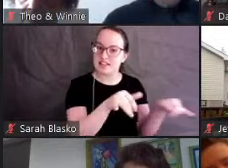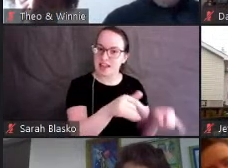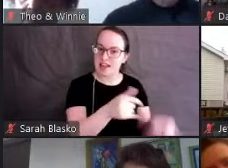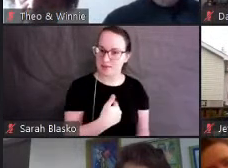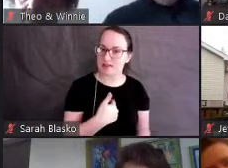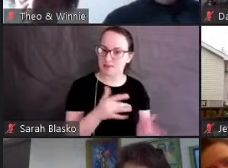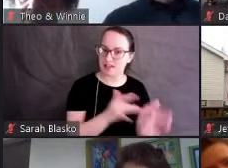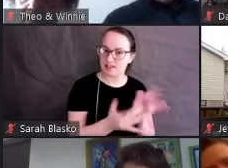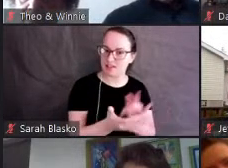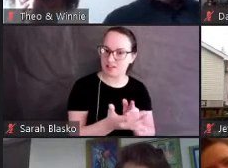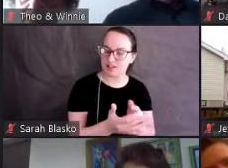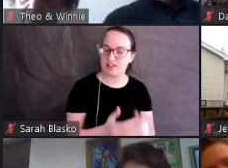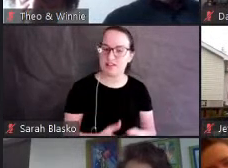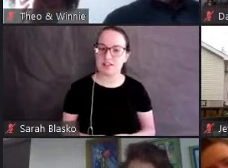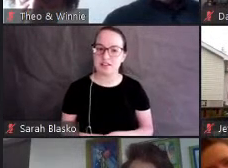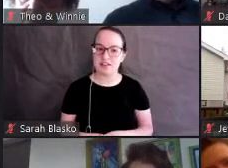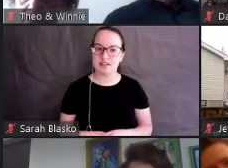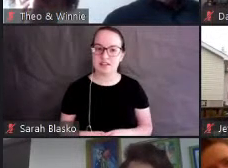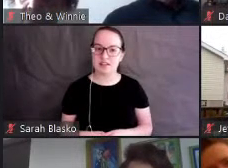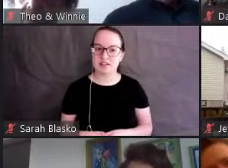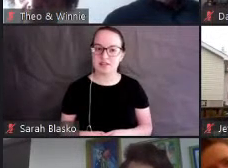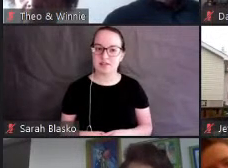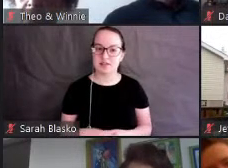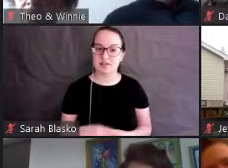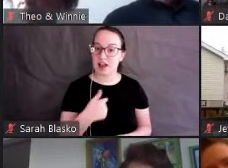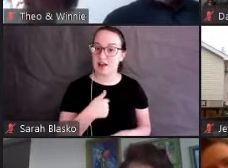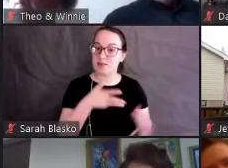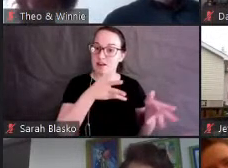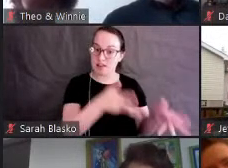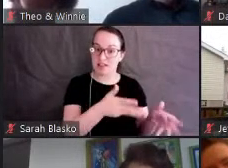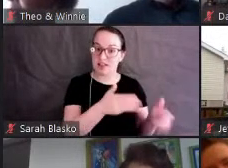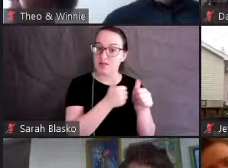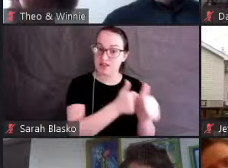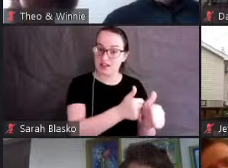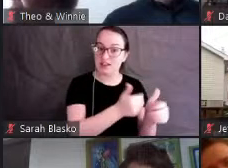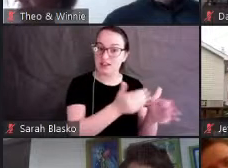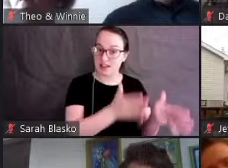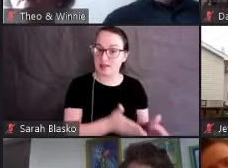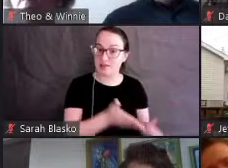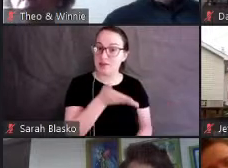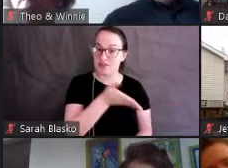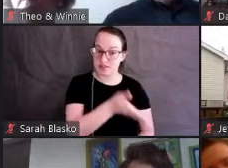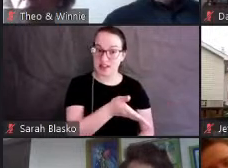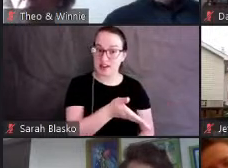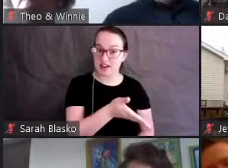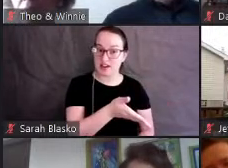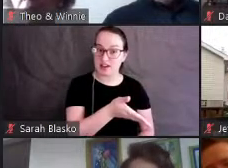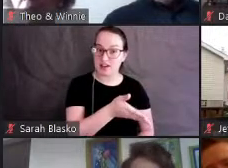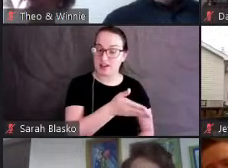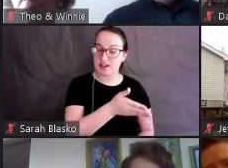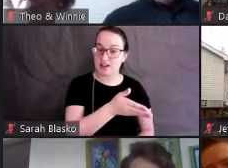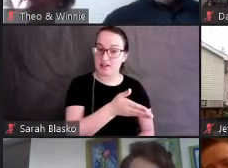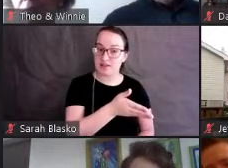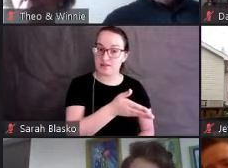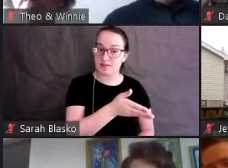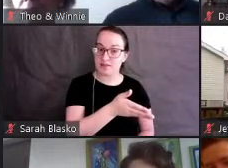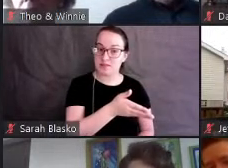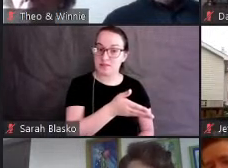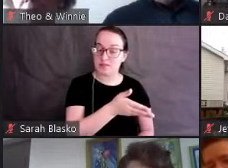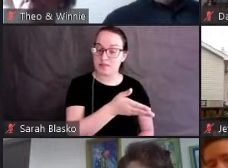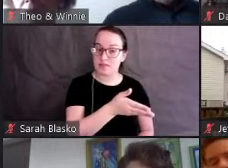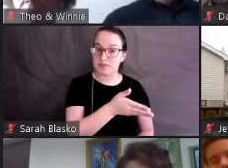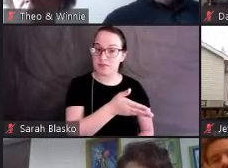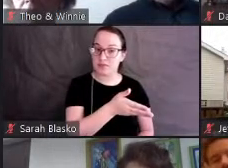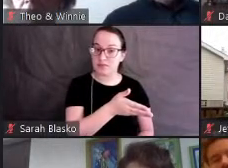control, I'm going to leave them there. And right underneath their noses, as the